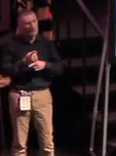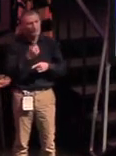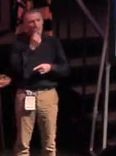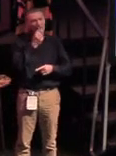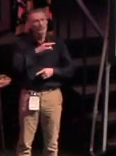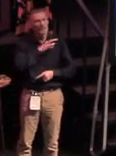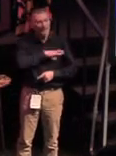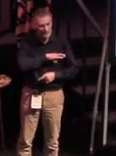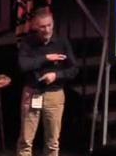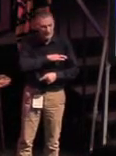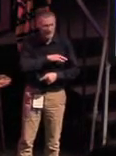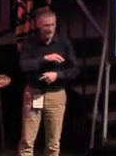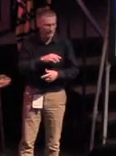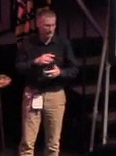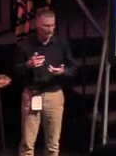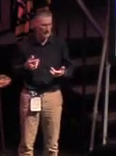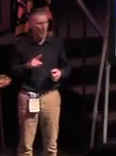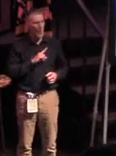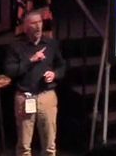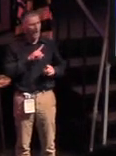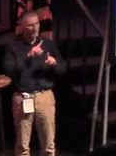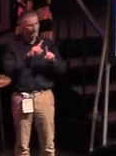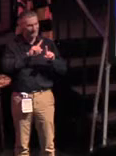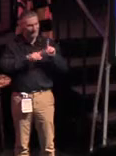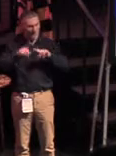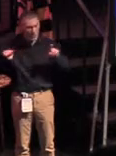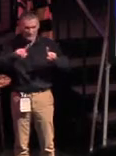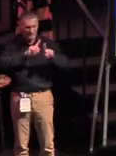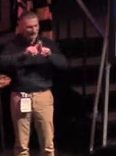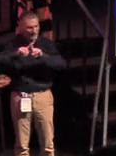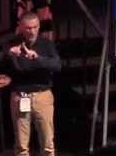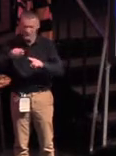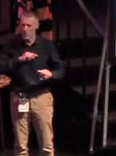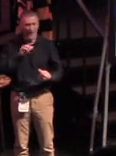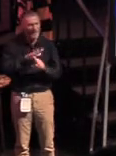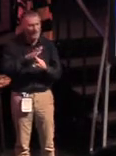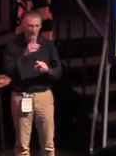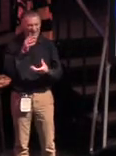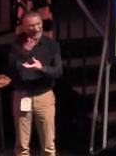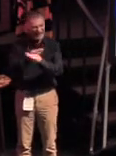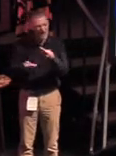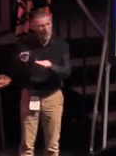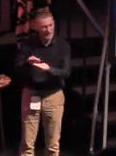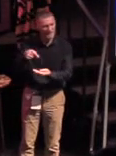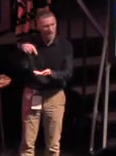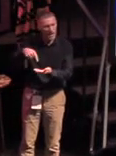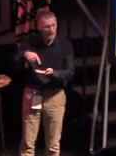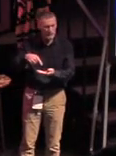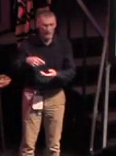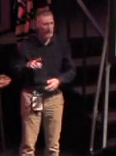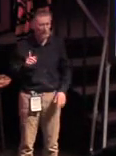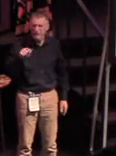to why diversity matters. So obviously there's an economic case for diversity, which I think often people forget.